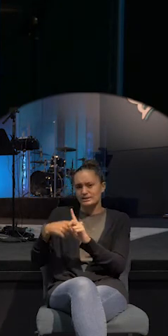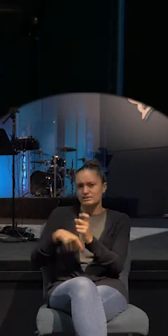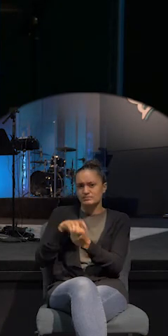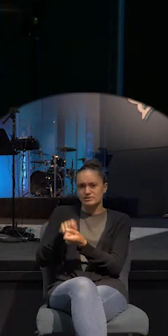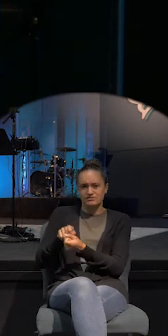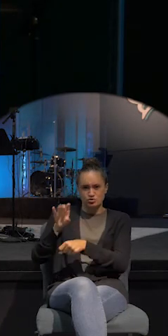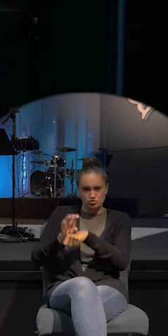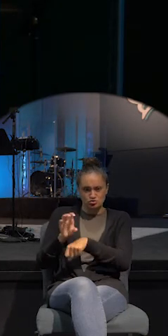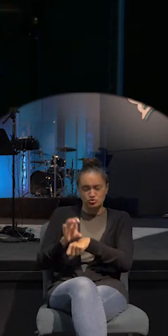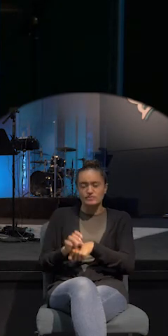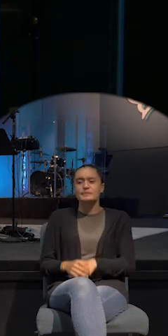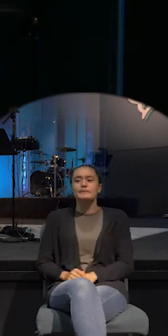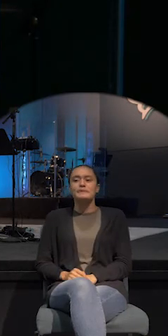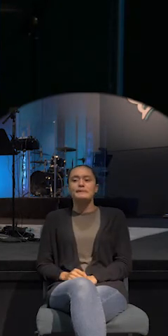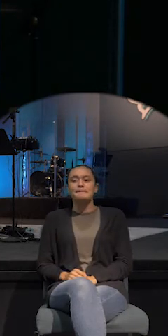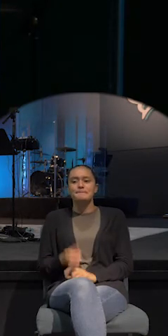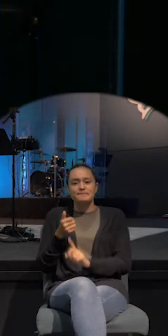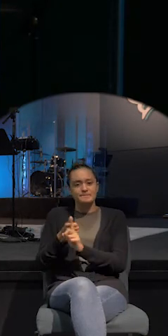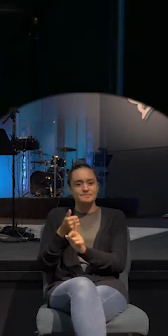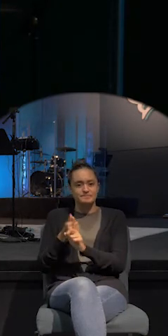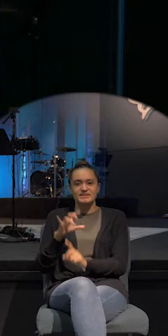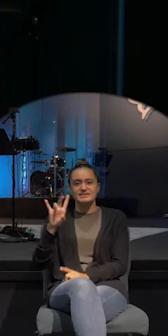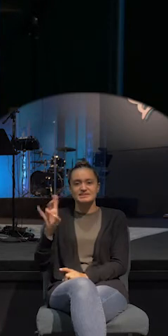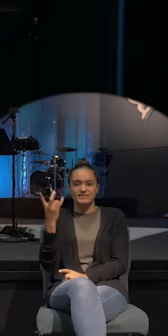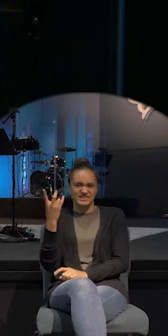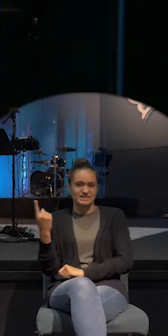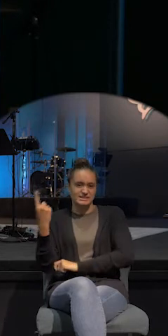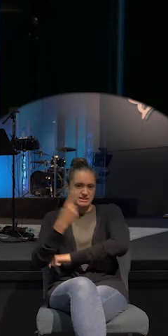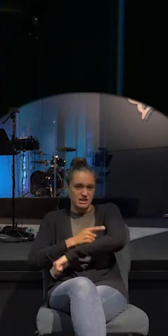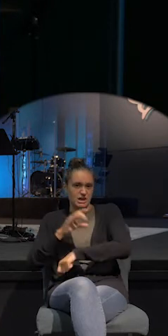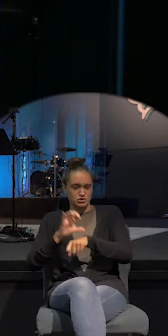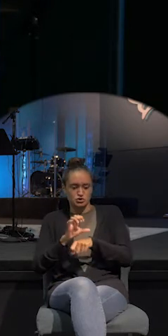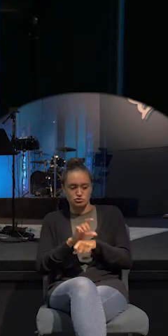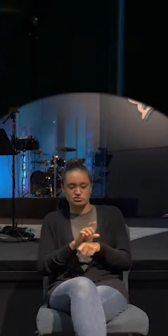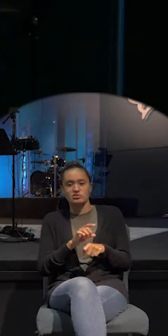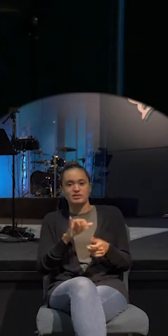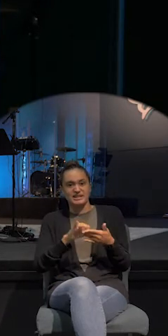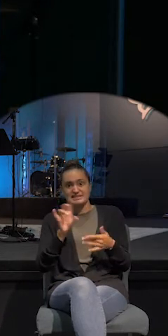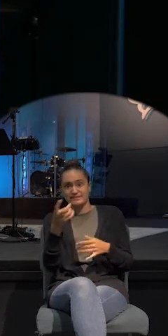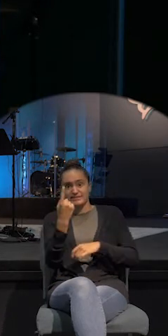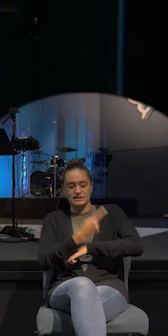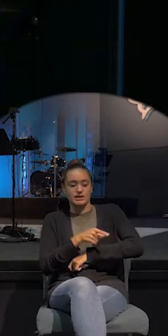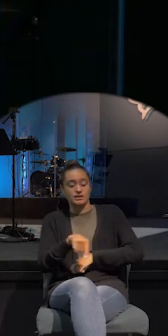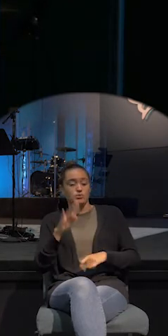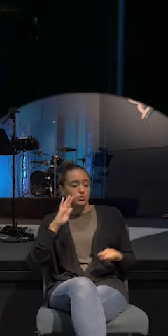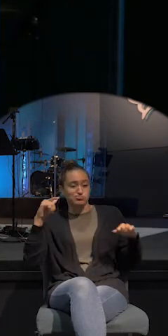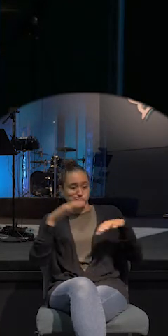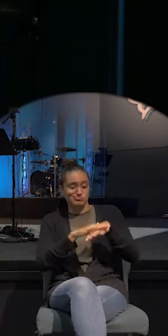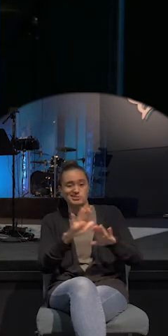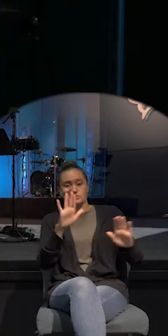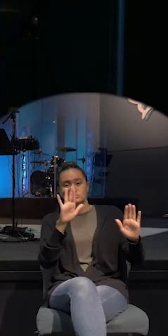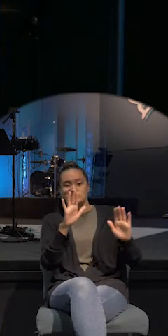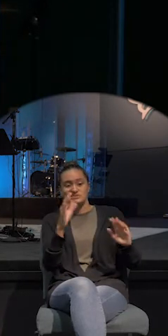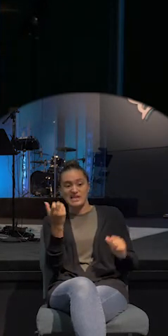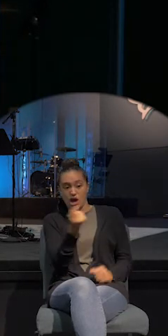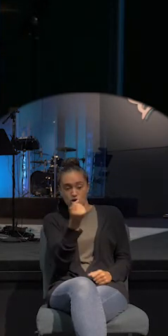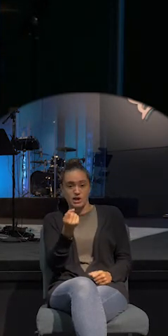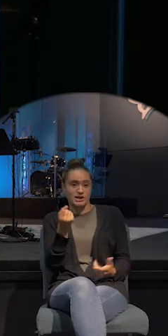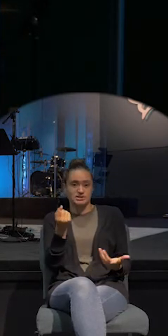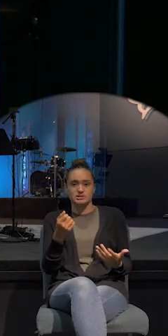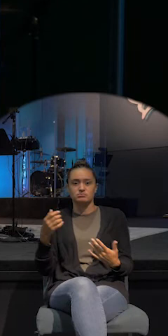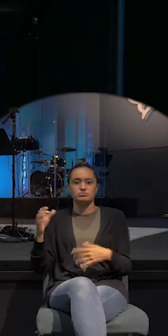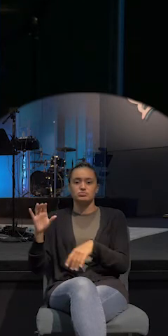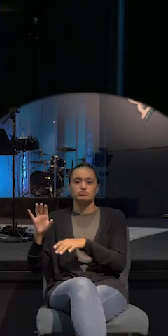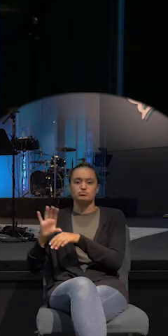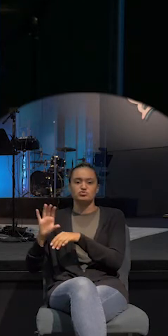and it was a Seventh-day church. They would meet on Saturdays and left the church